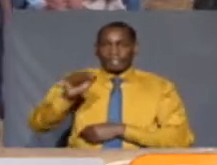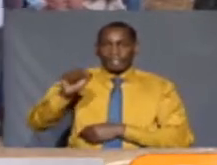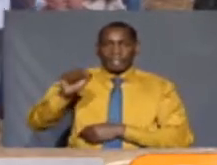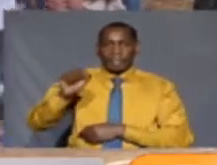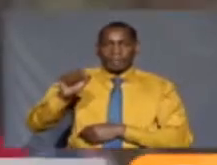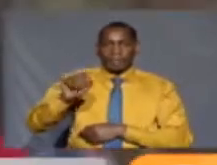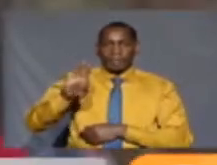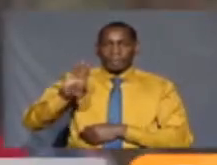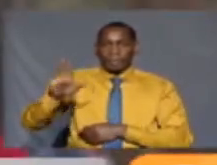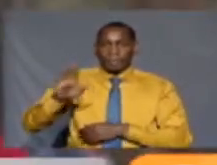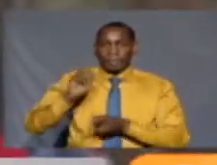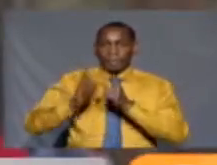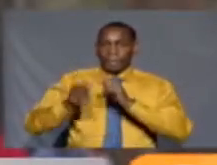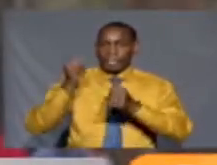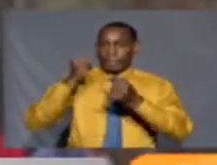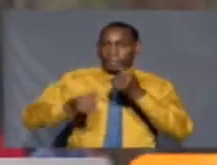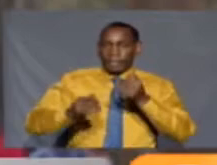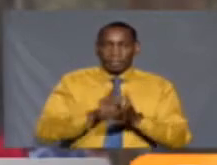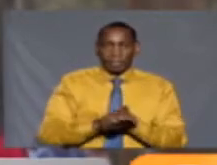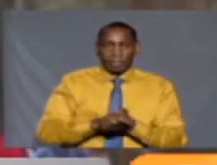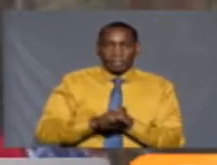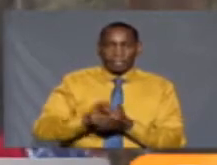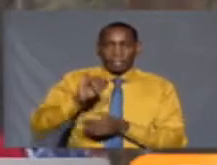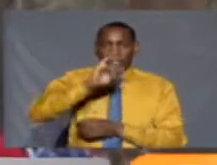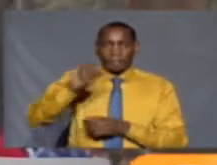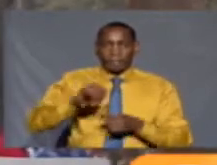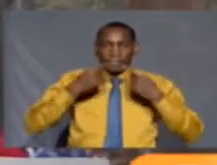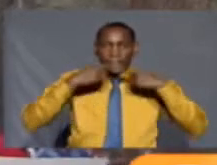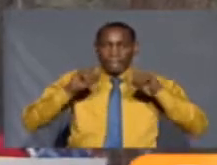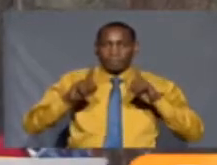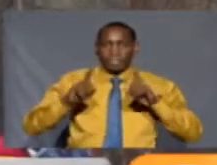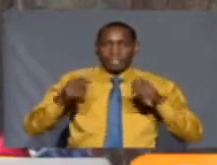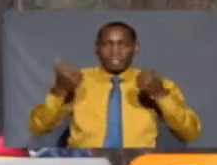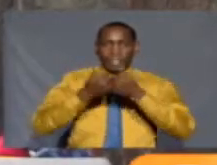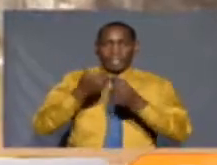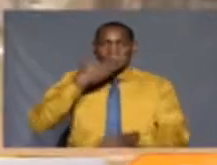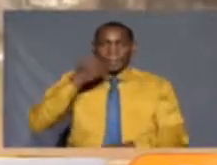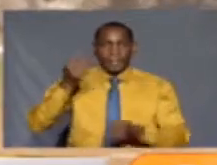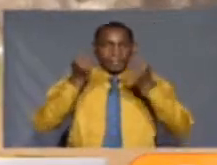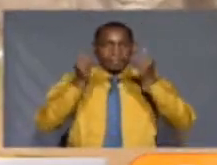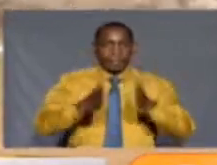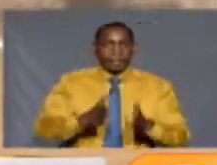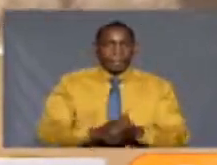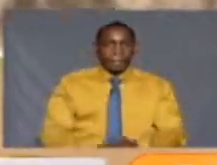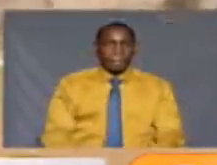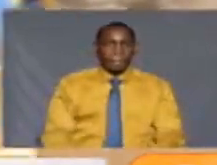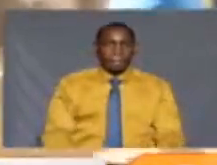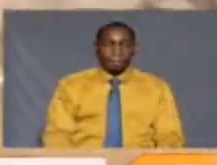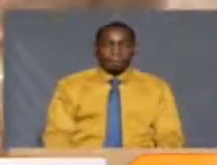45 runs in the final. Jaswaj Kundi was announced the tournament's best player.